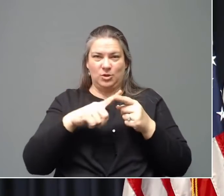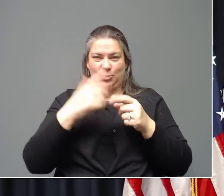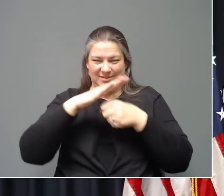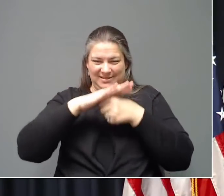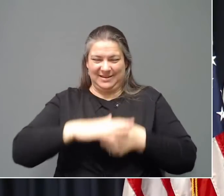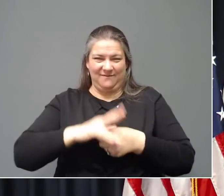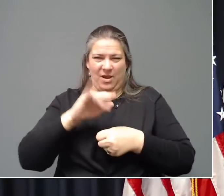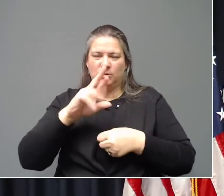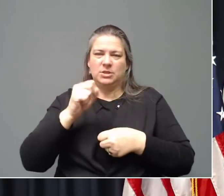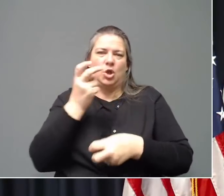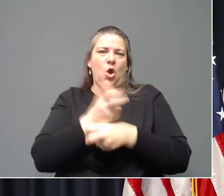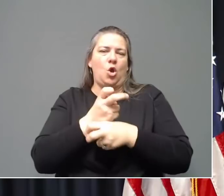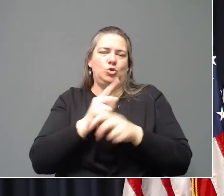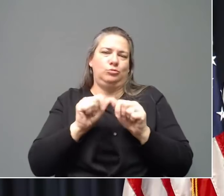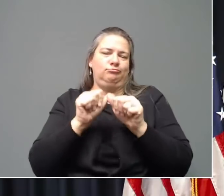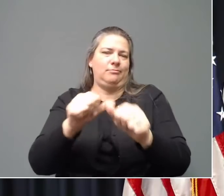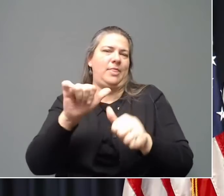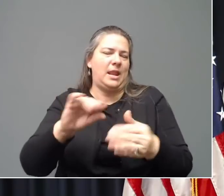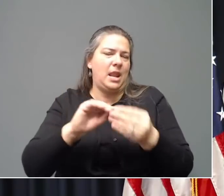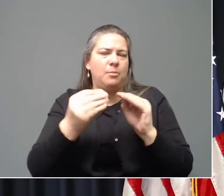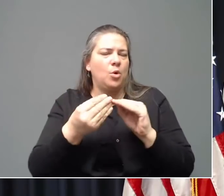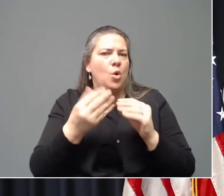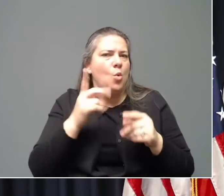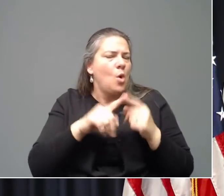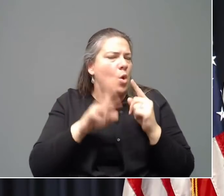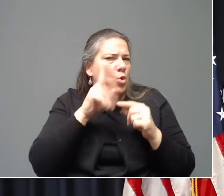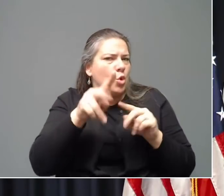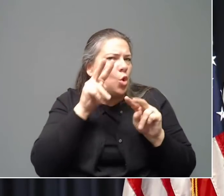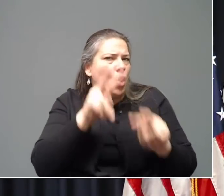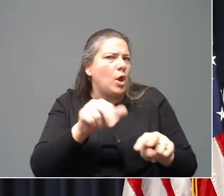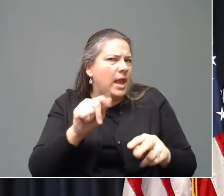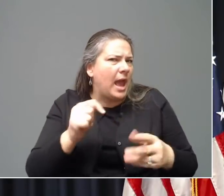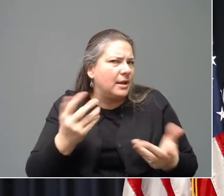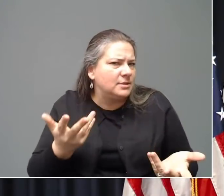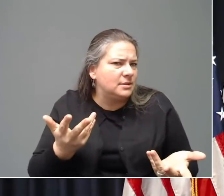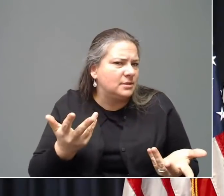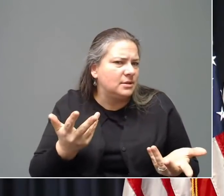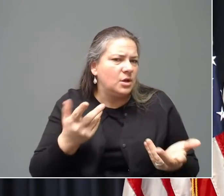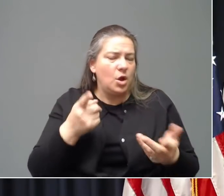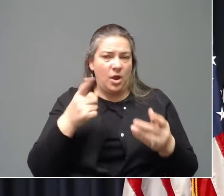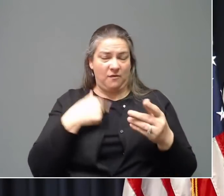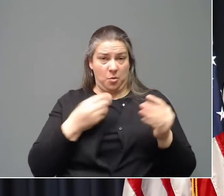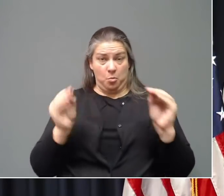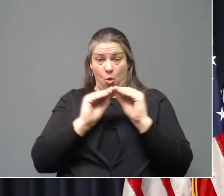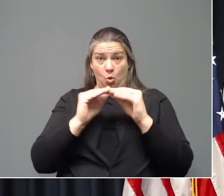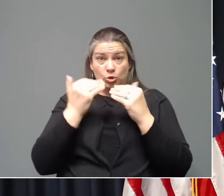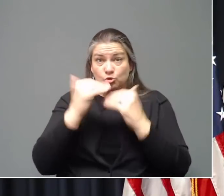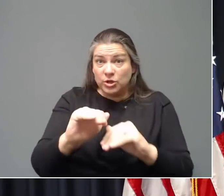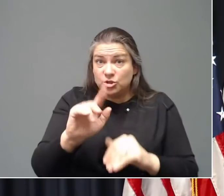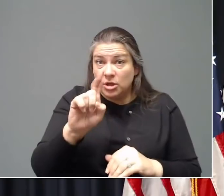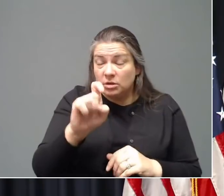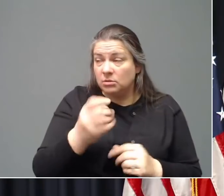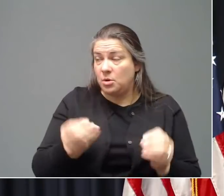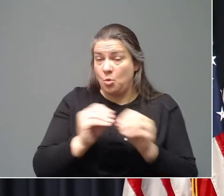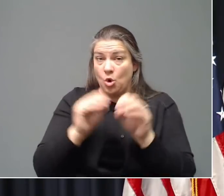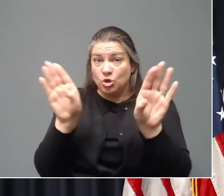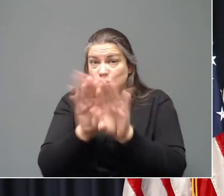what you and the staff will look at in terms of more restrictions, more shutdowns, that sort of